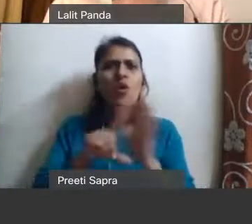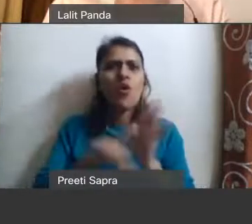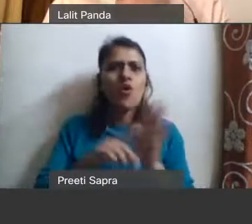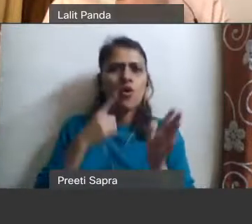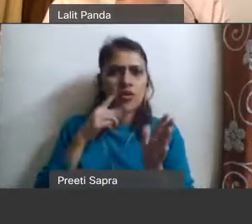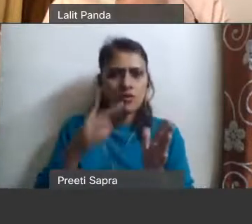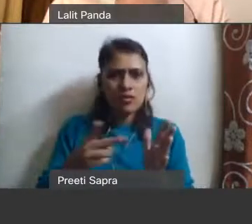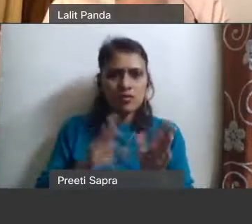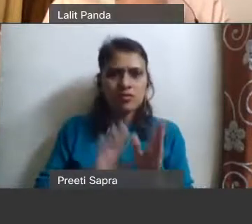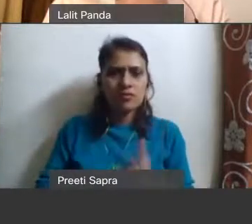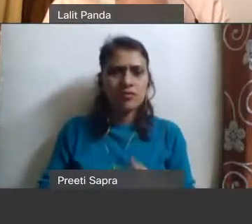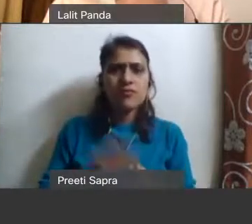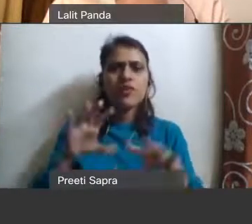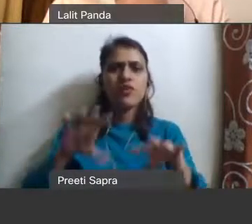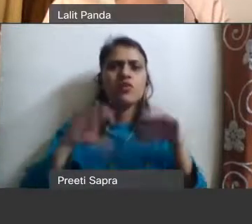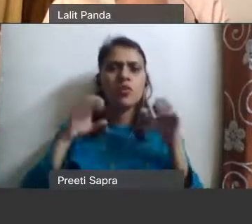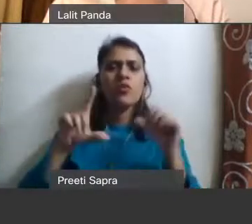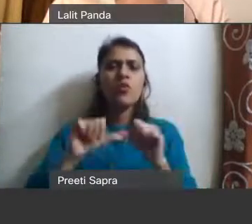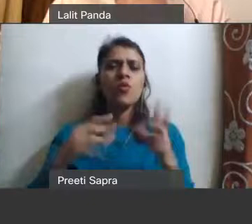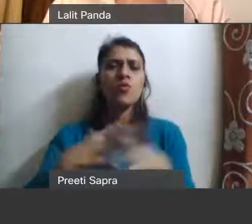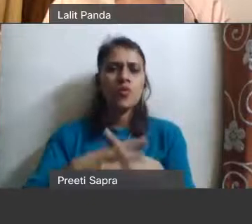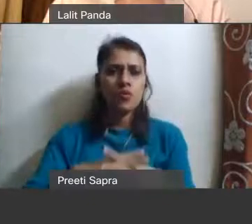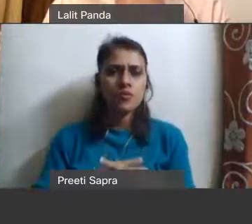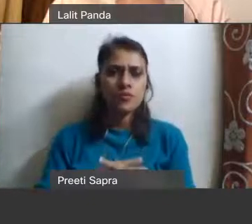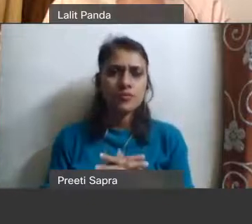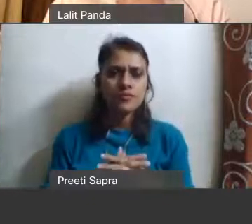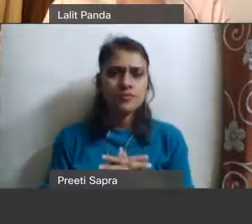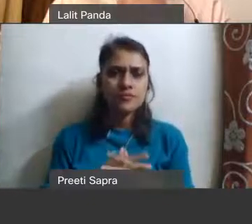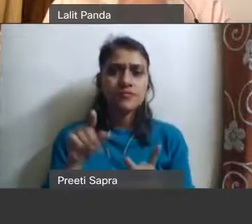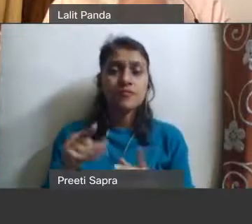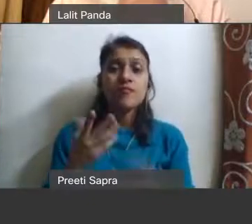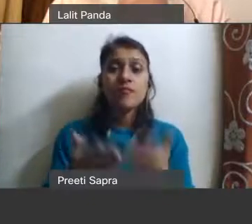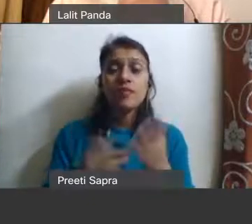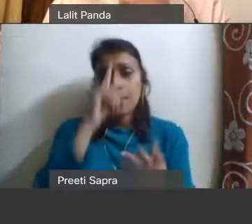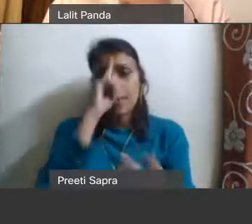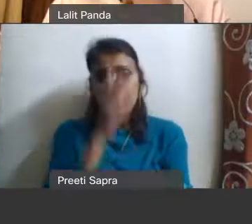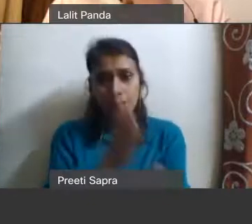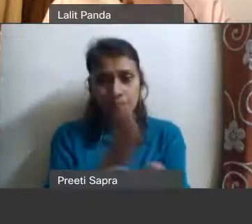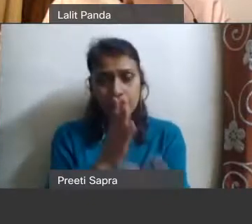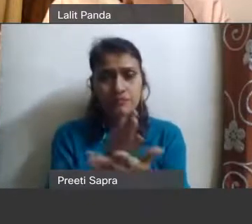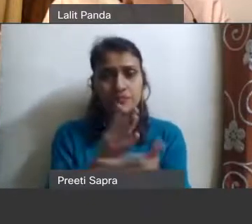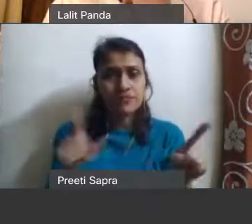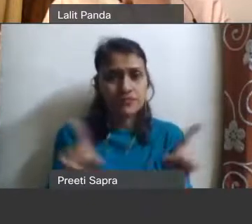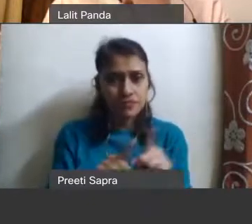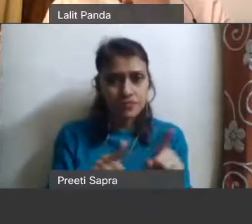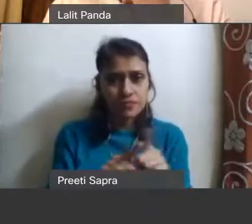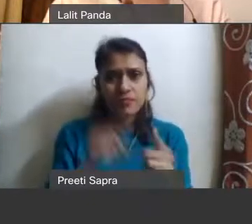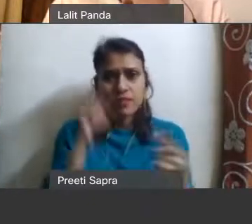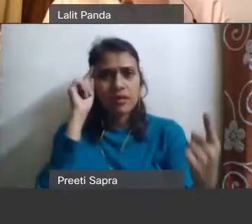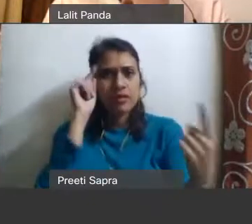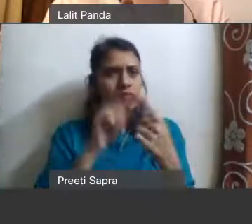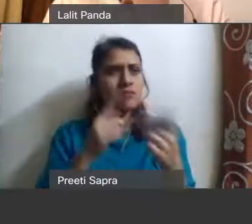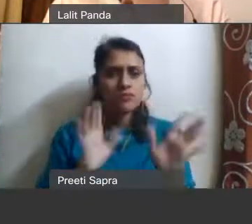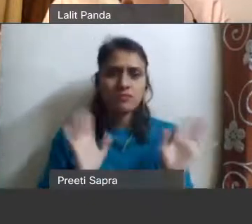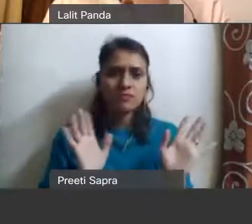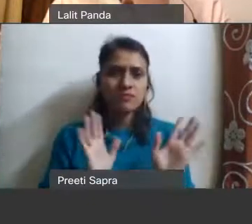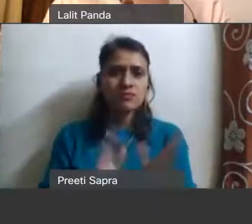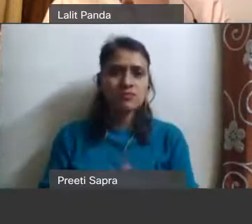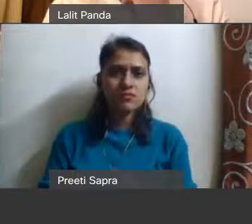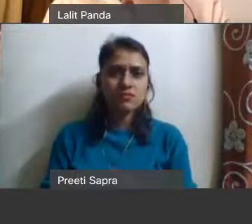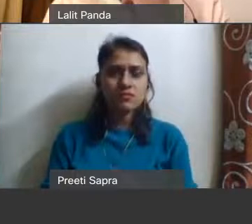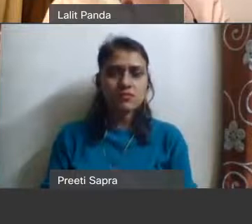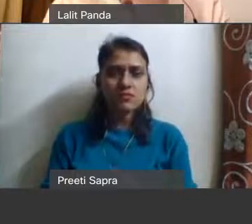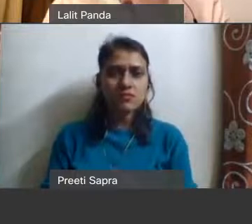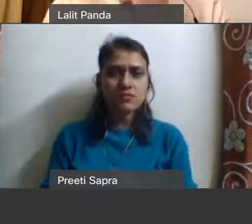to constitutional law and jurisprudence, I in fact believe and slightly perhaps disagree with Mohsin